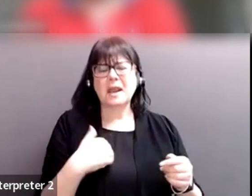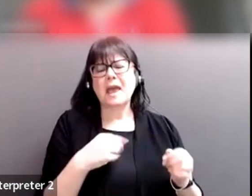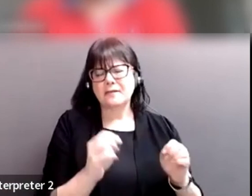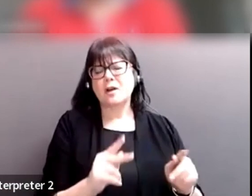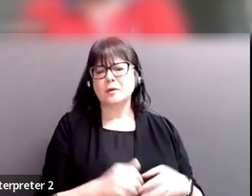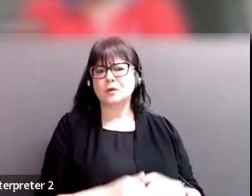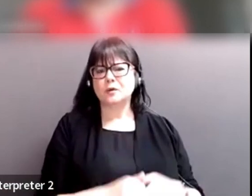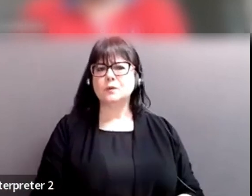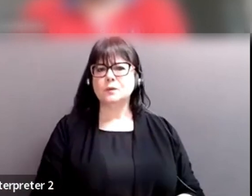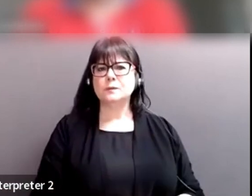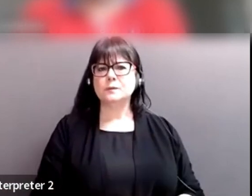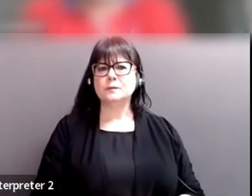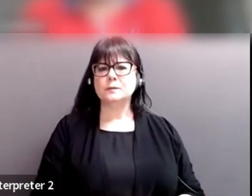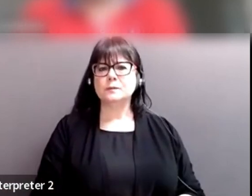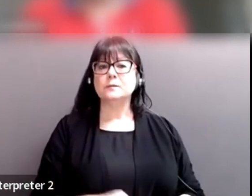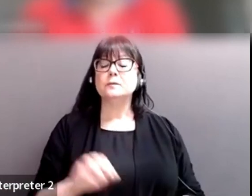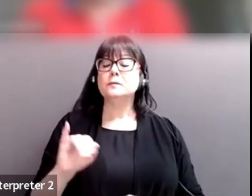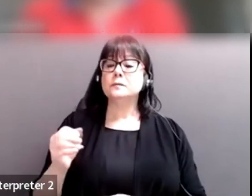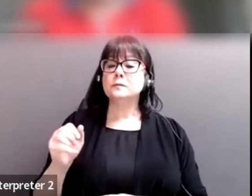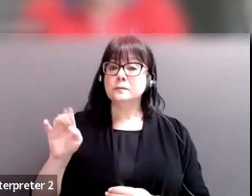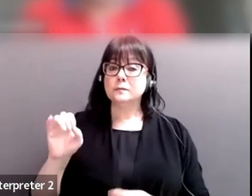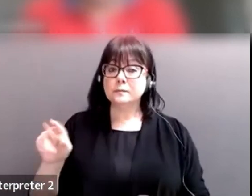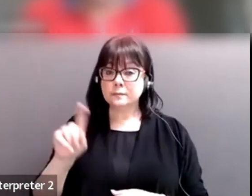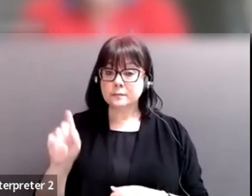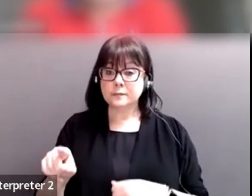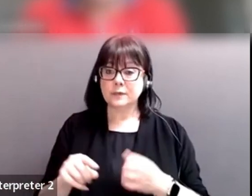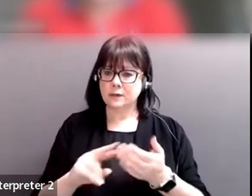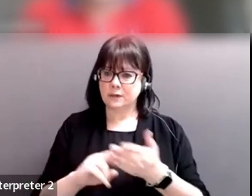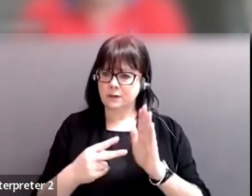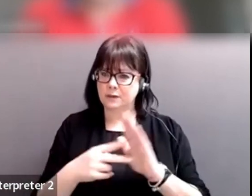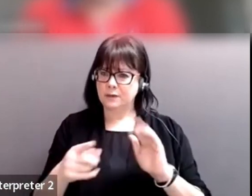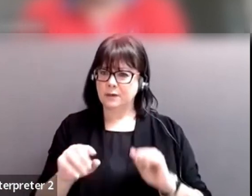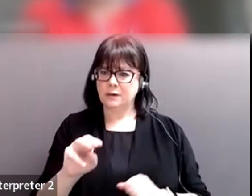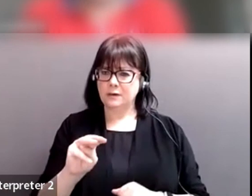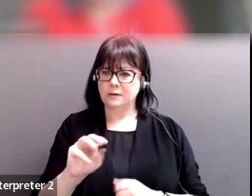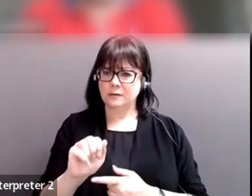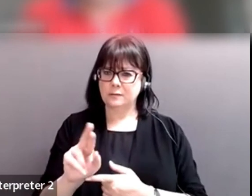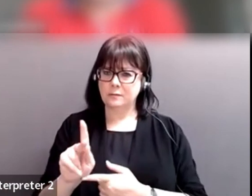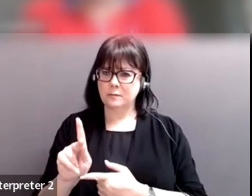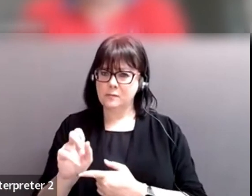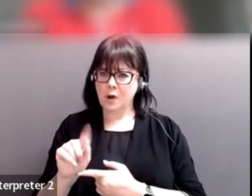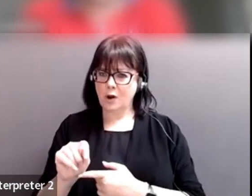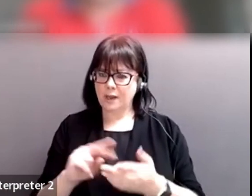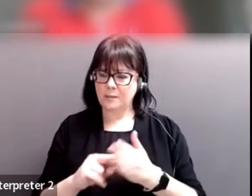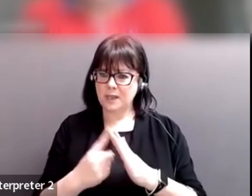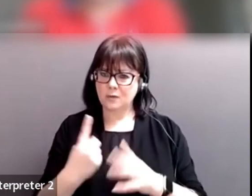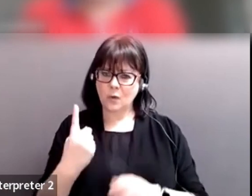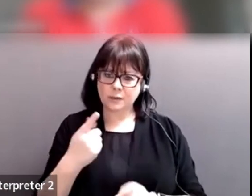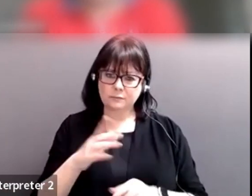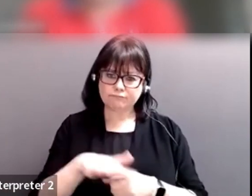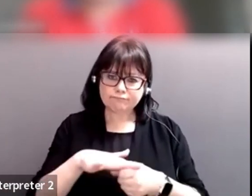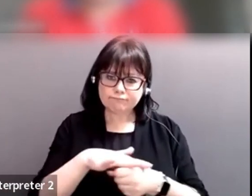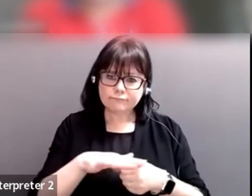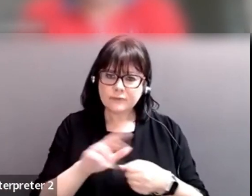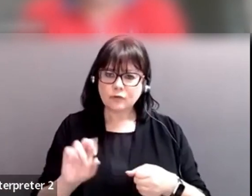the question here is, does market refer to like, are you talking about a region, or can market refer to different industry? Like, what if I want